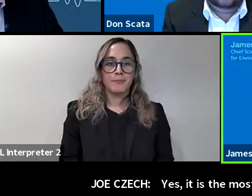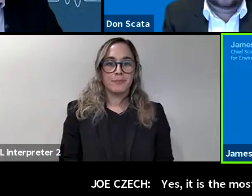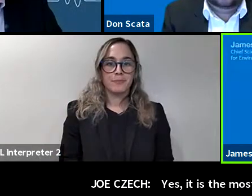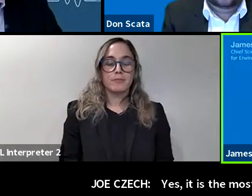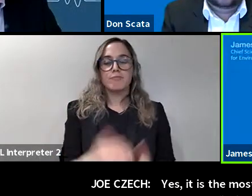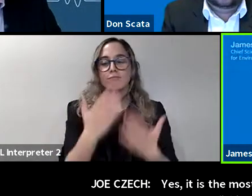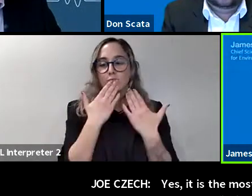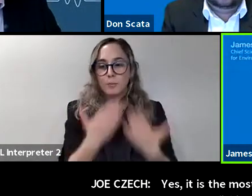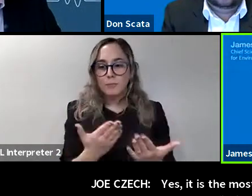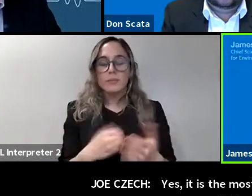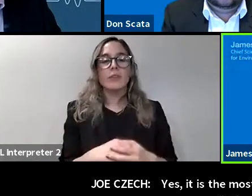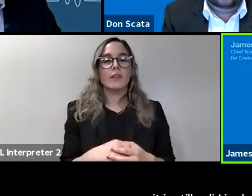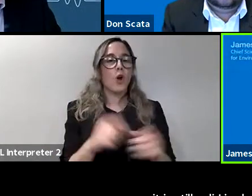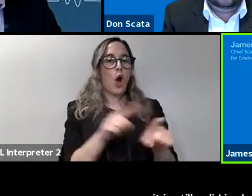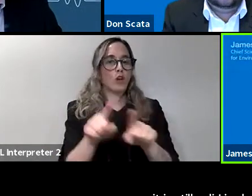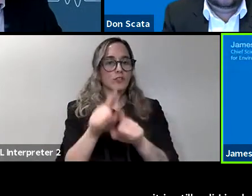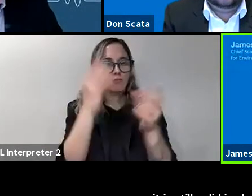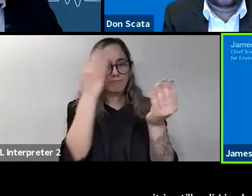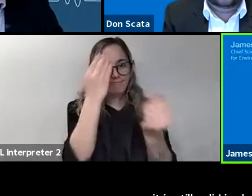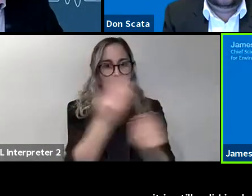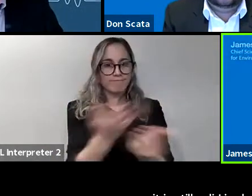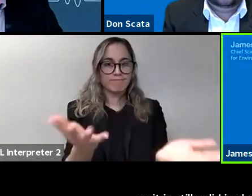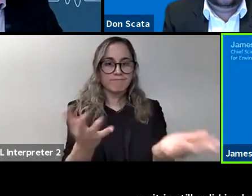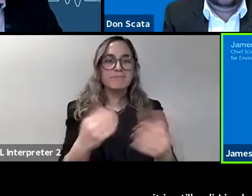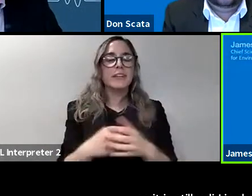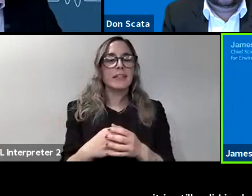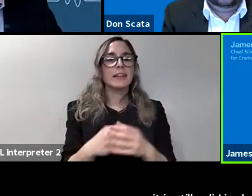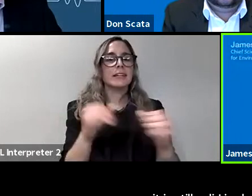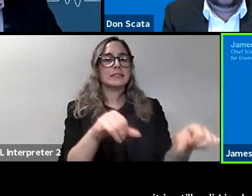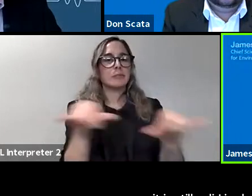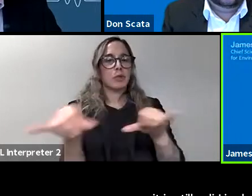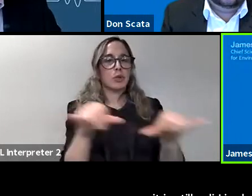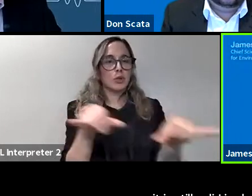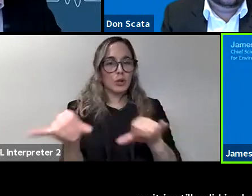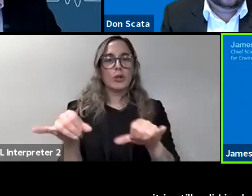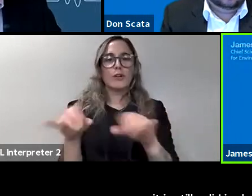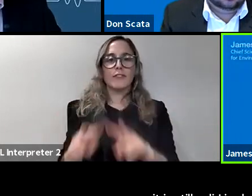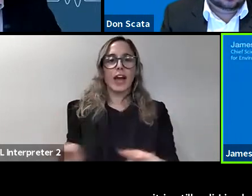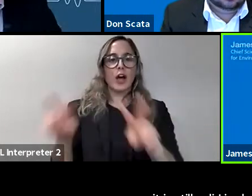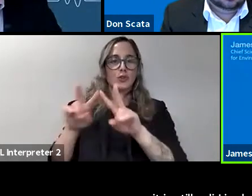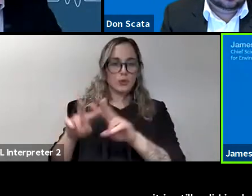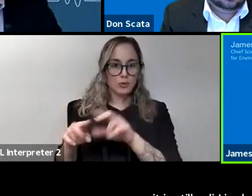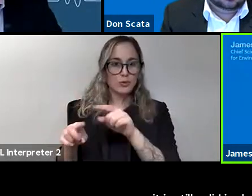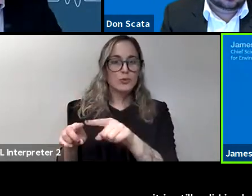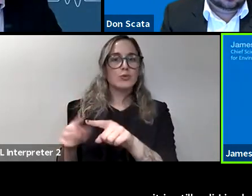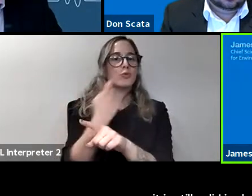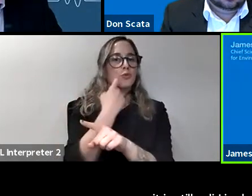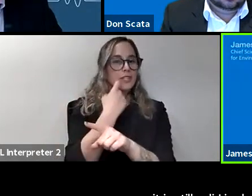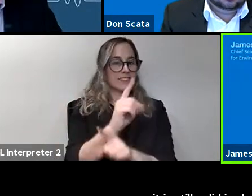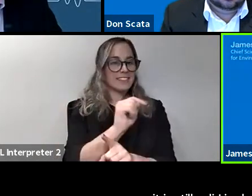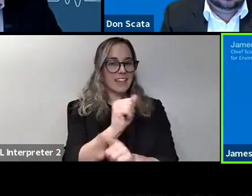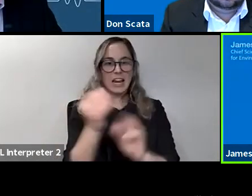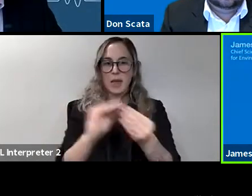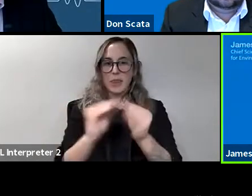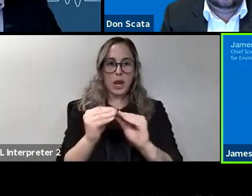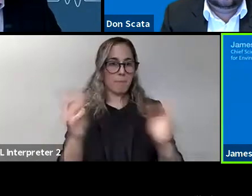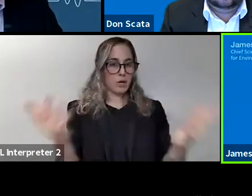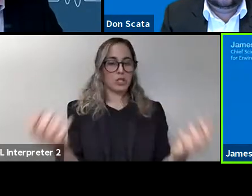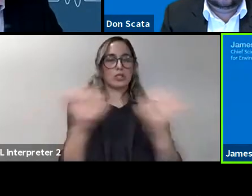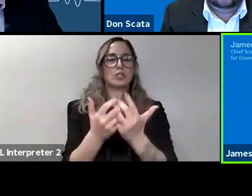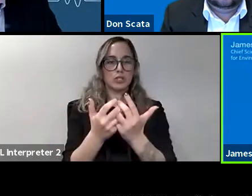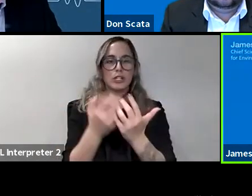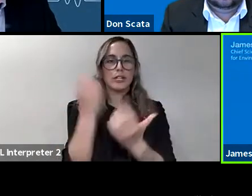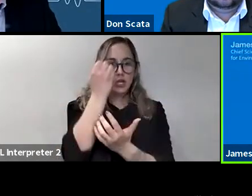Thanks. I would also note that it has similar values to recent data from Europe, recent